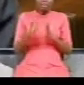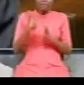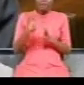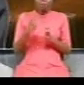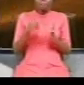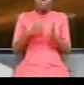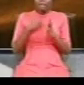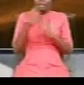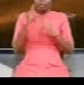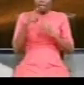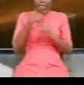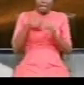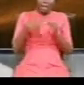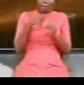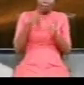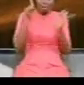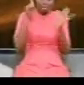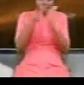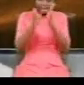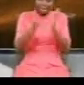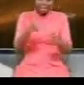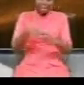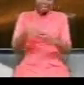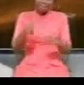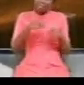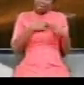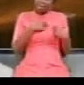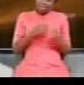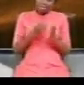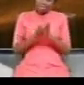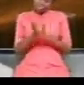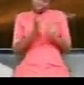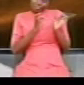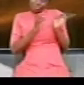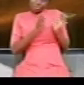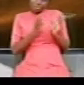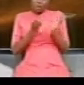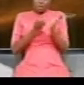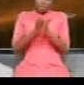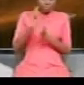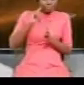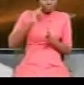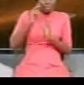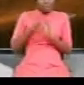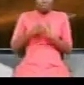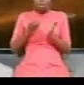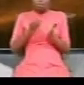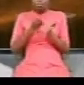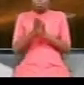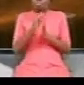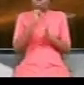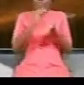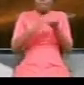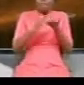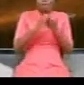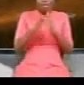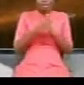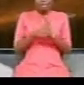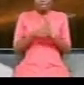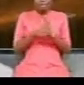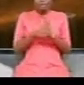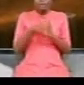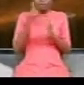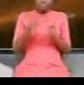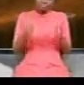talking about murder in the heart through hatred, through bitterness, through unforgiveness. Unforgiving, refuse